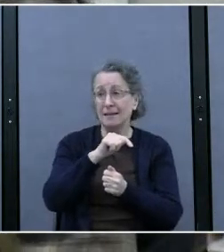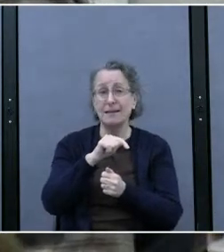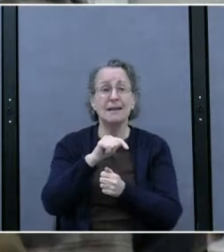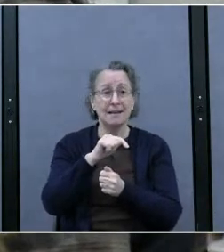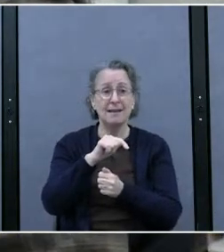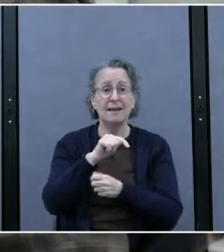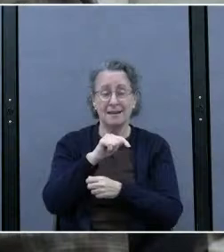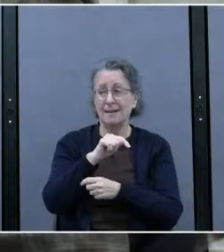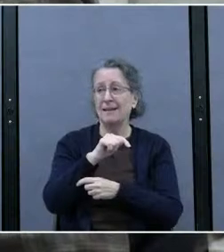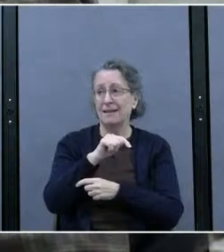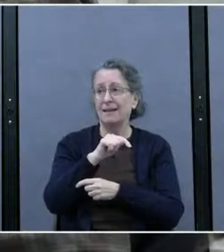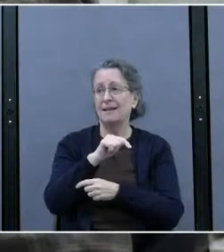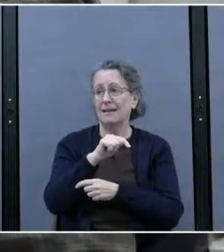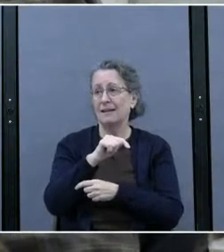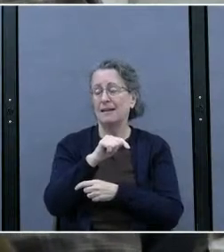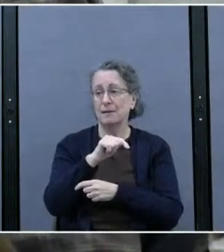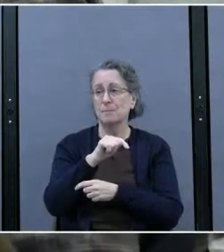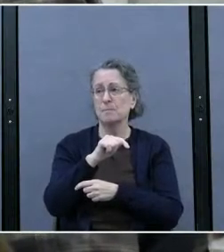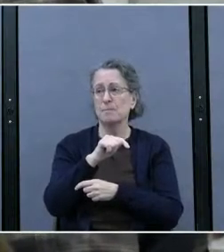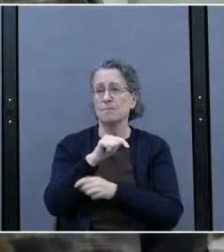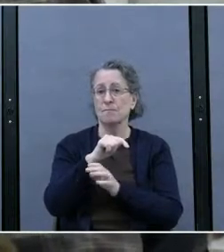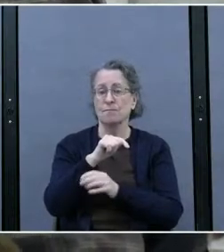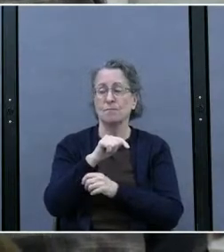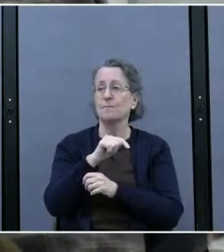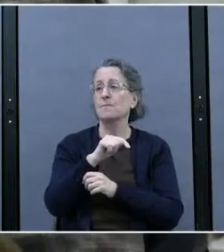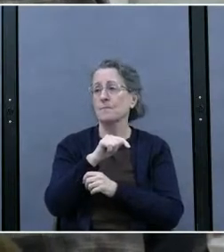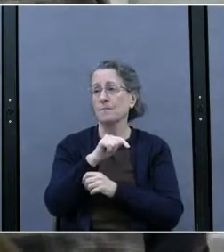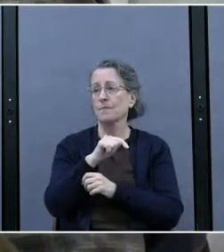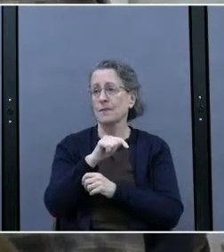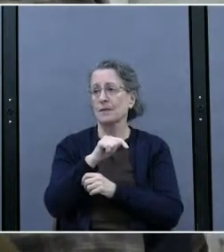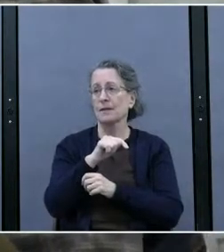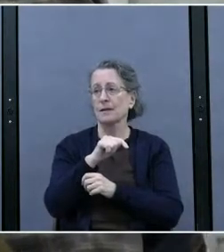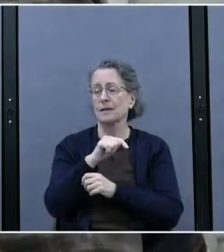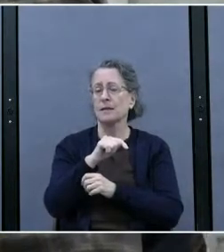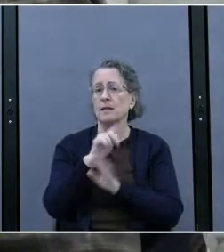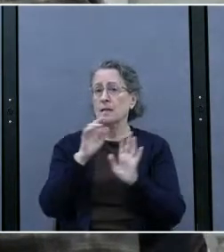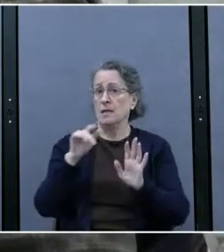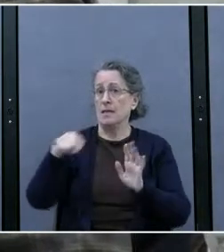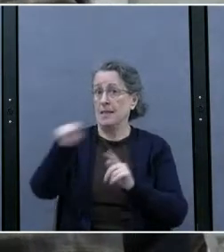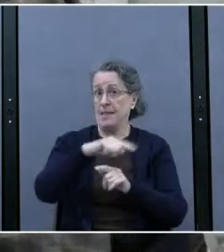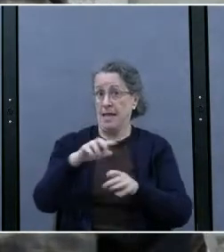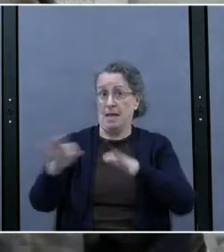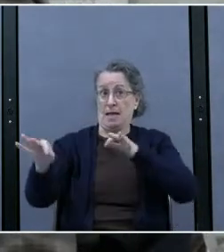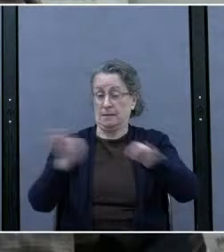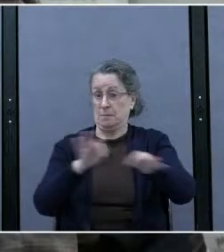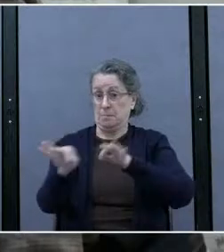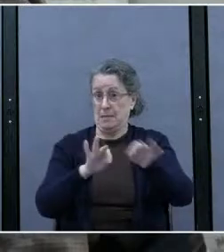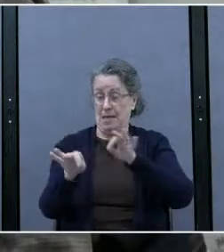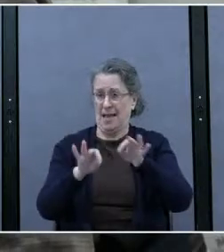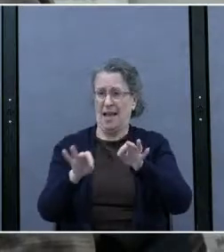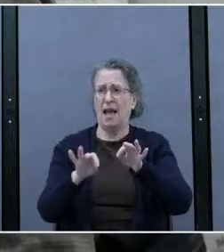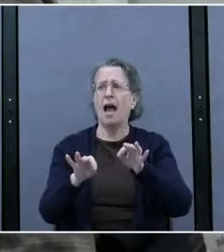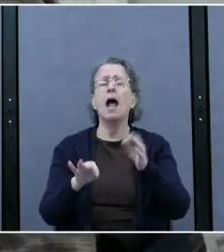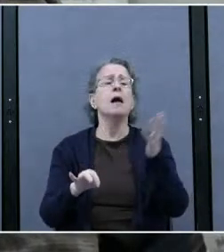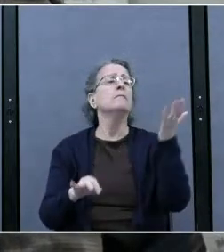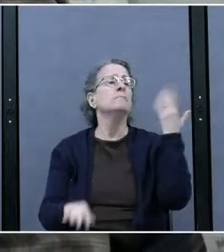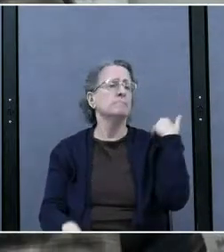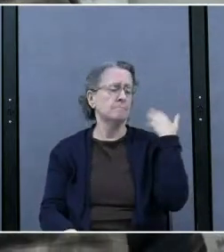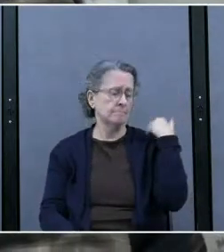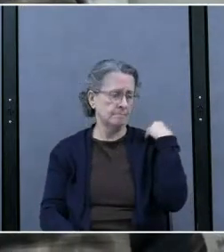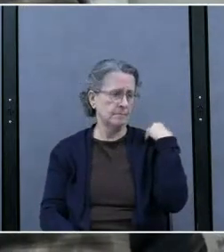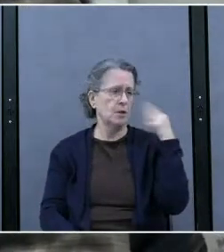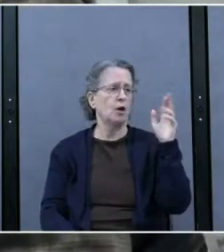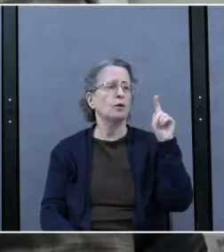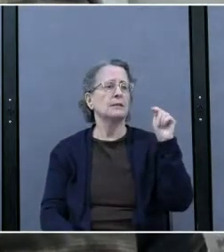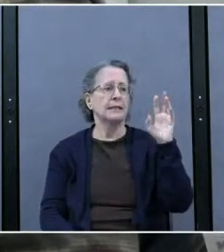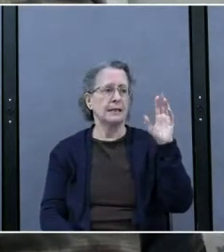it is my understanding that if we change the percentage from what was originally